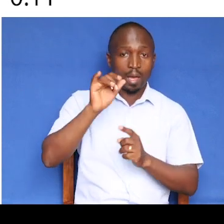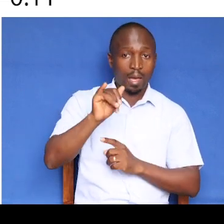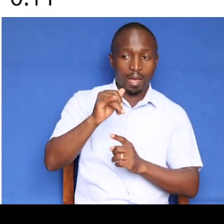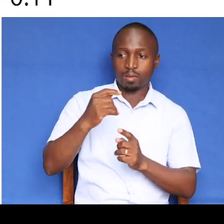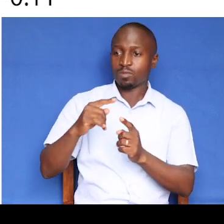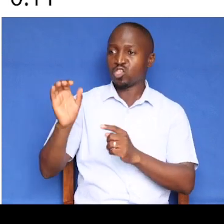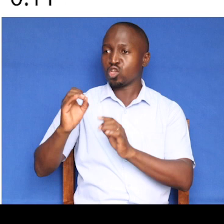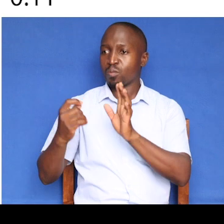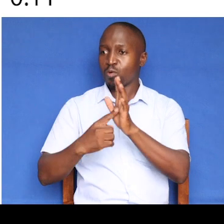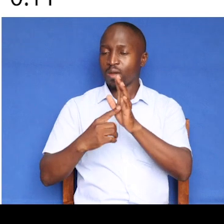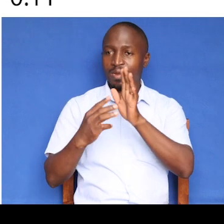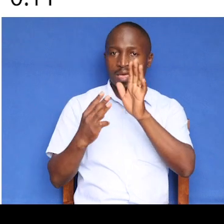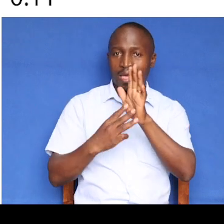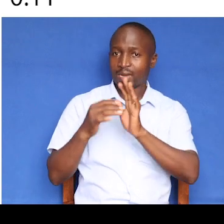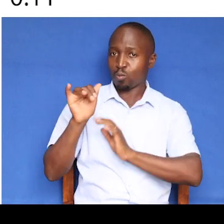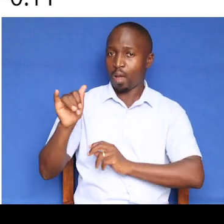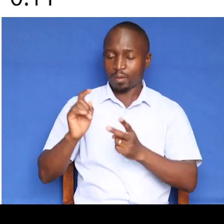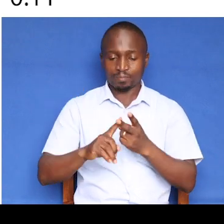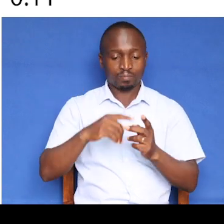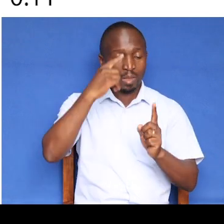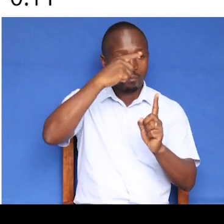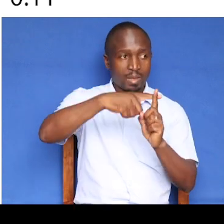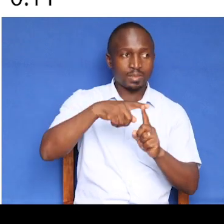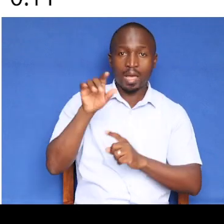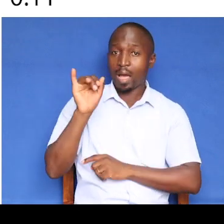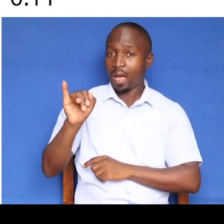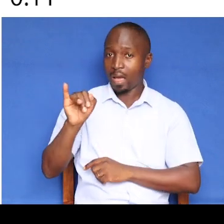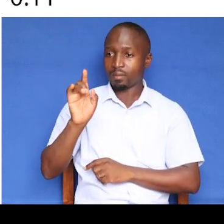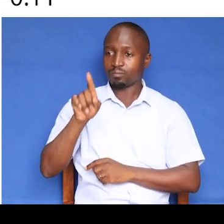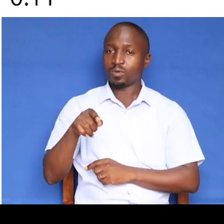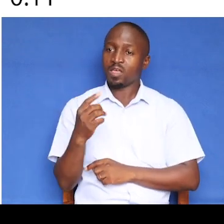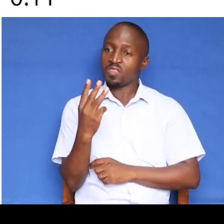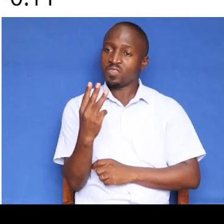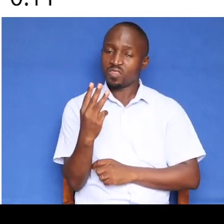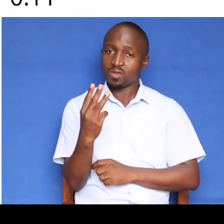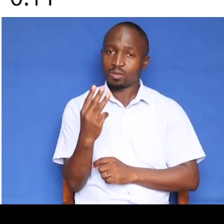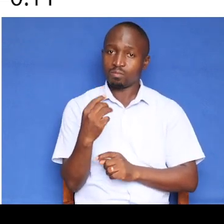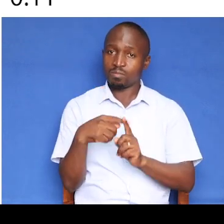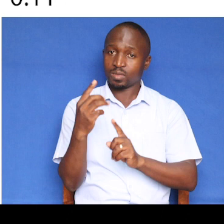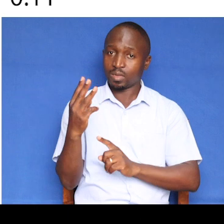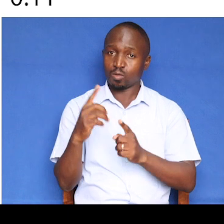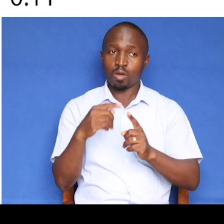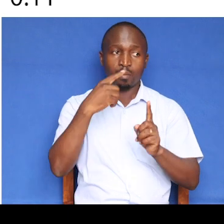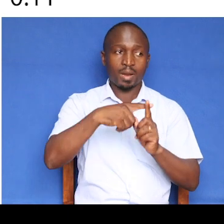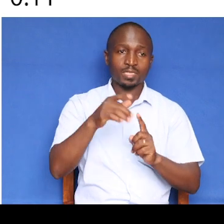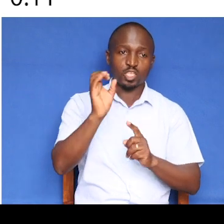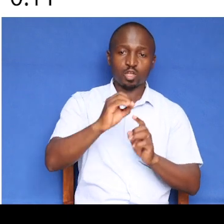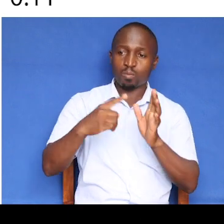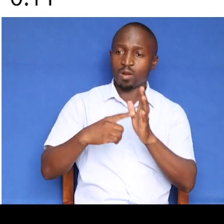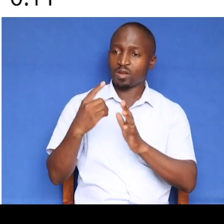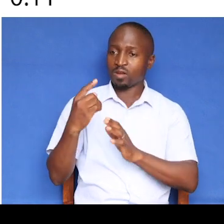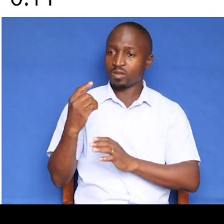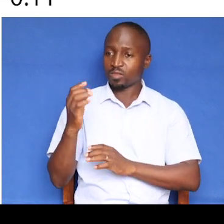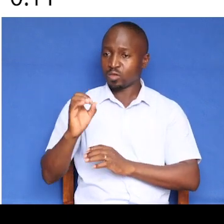0.8y plus I, we have 300 plus